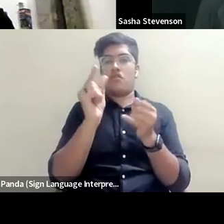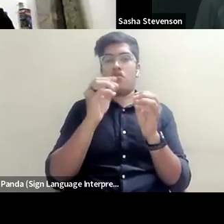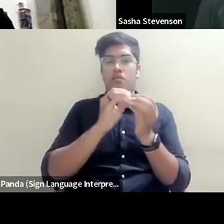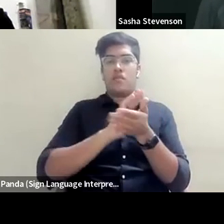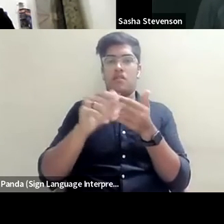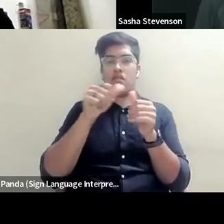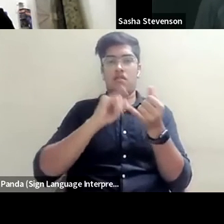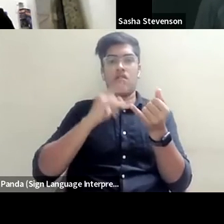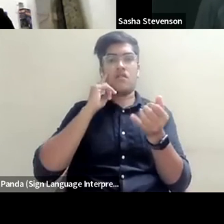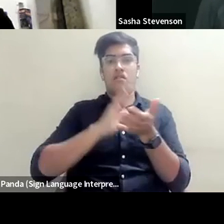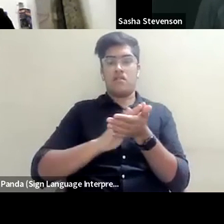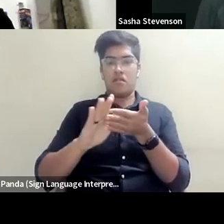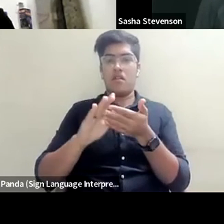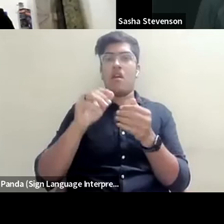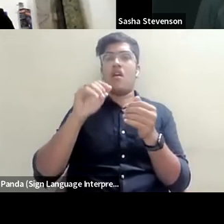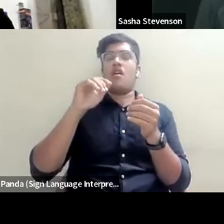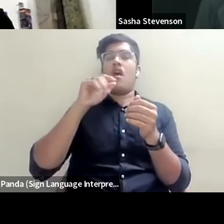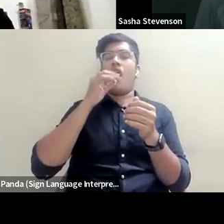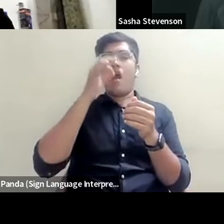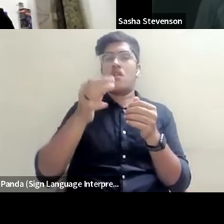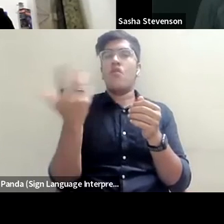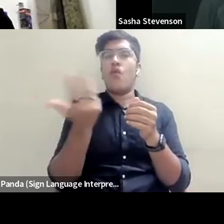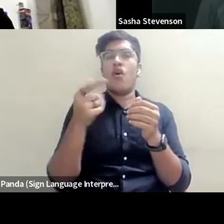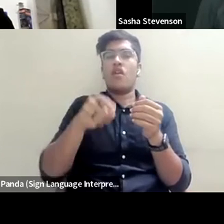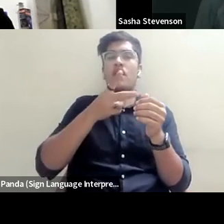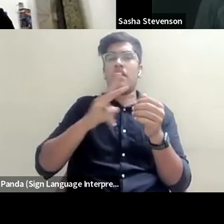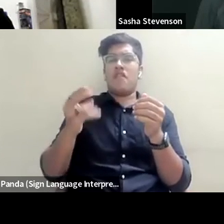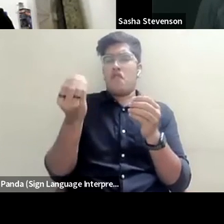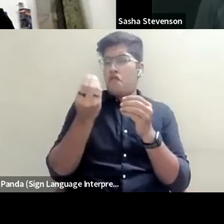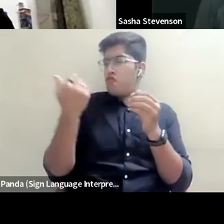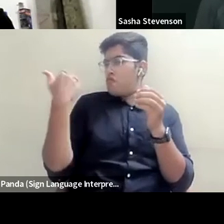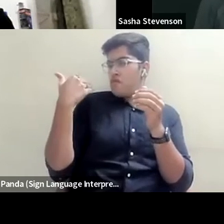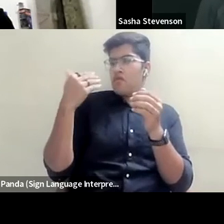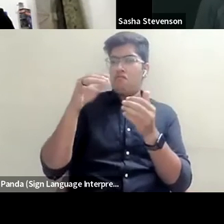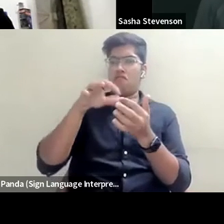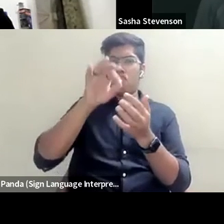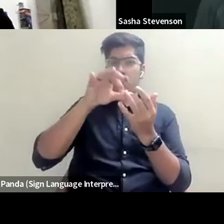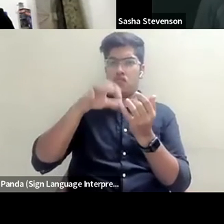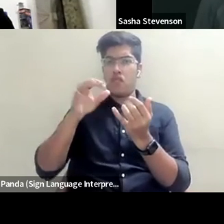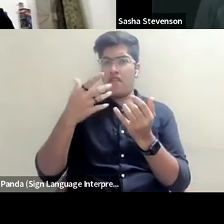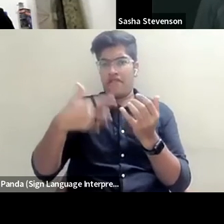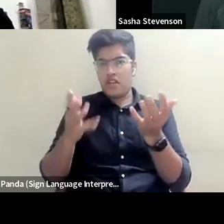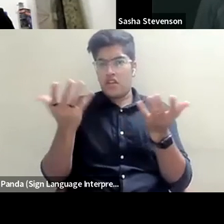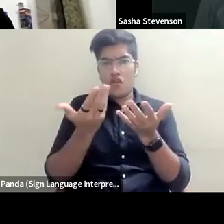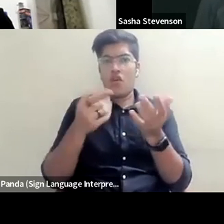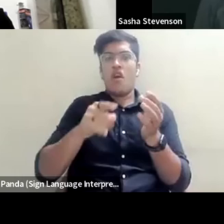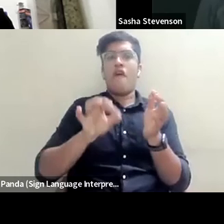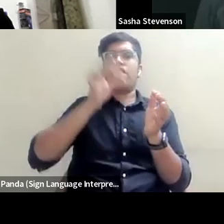some recent initiatives in terms of inclusive governance in India, and what is the future in this